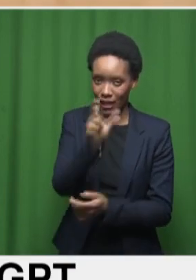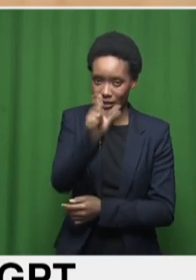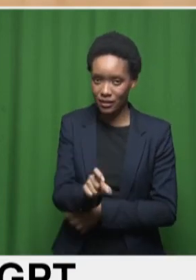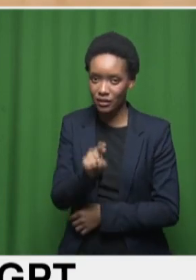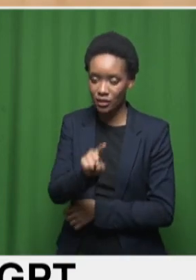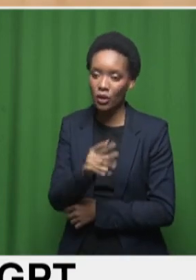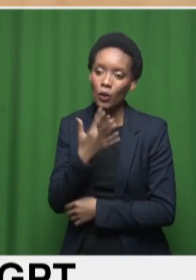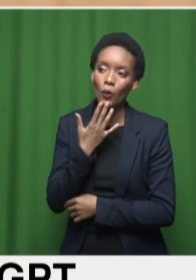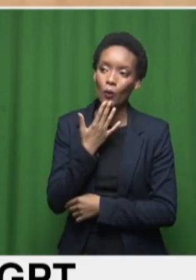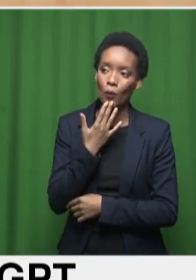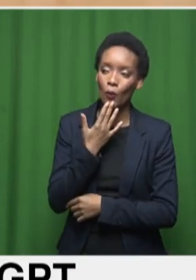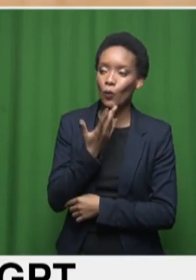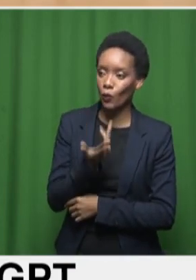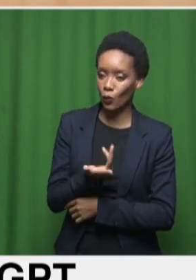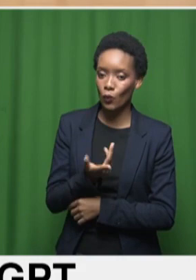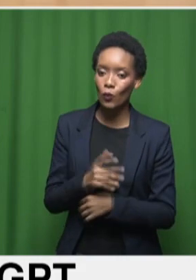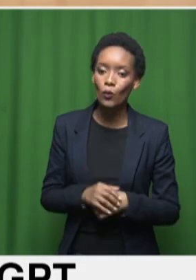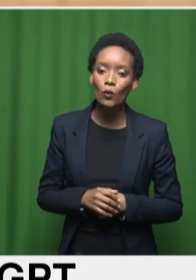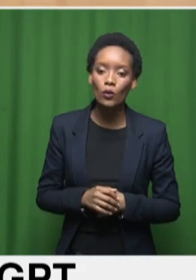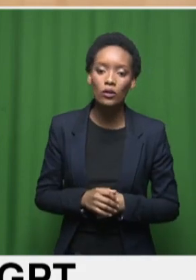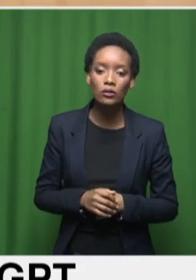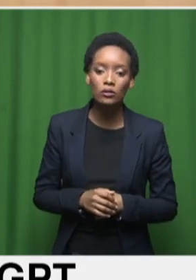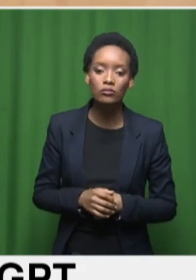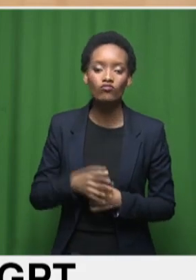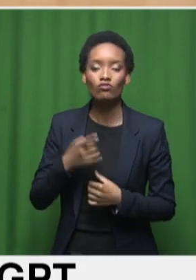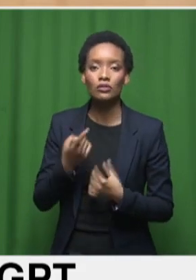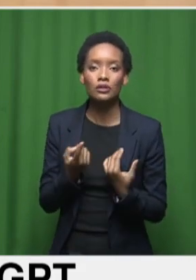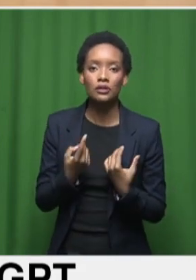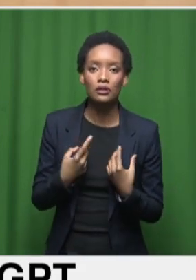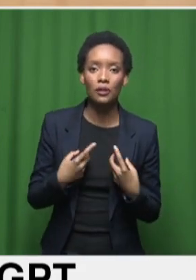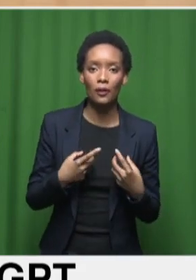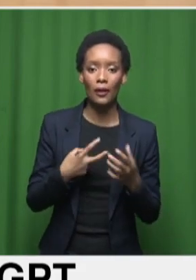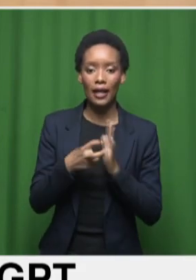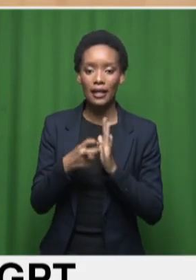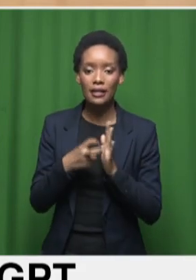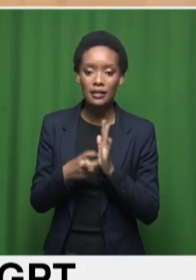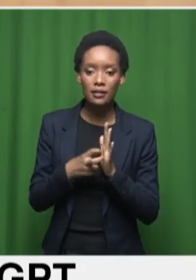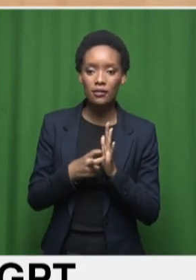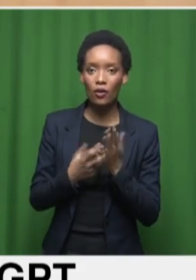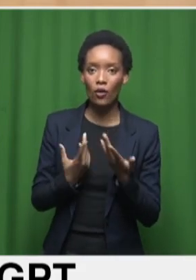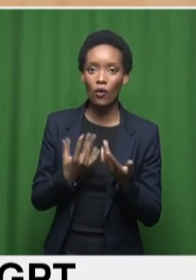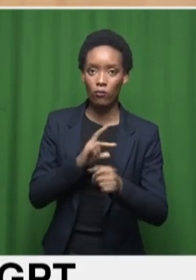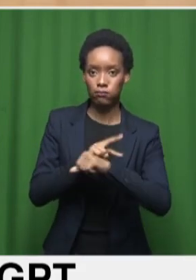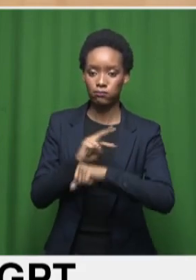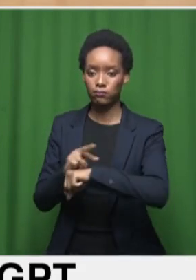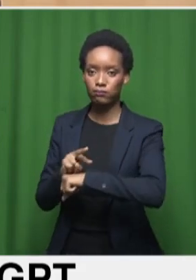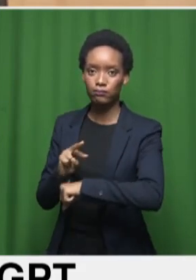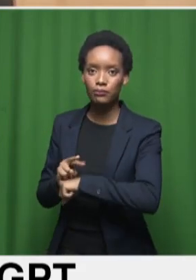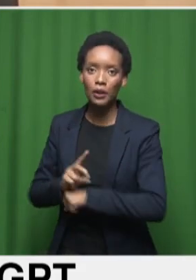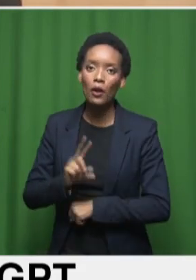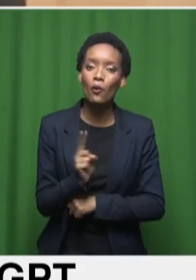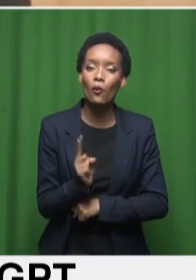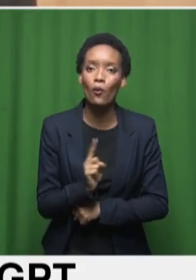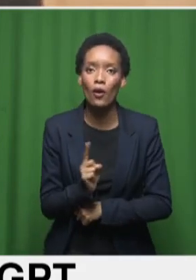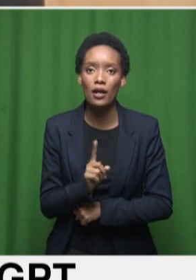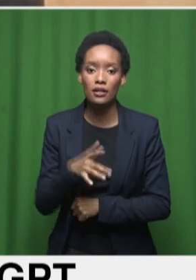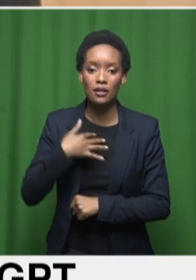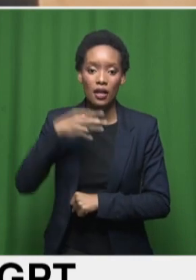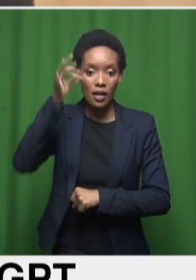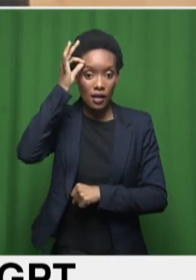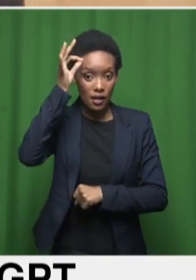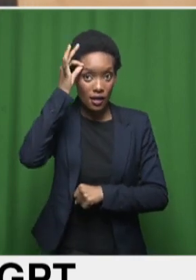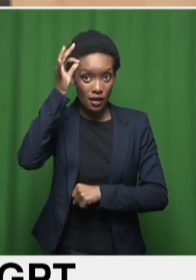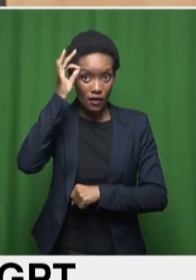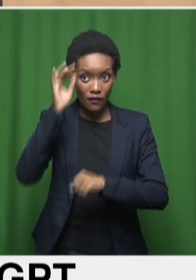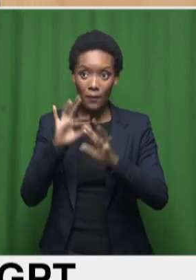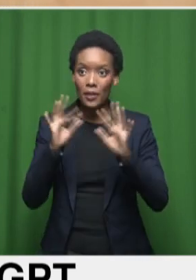Who do you entrust with it? What sort of interventions should governments be making? Because you have governments in the world who have ministries